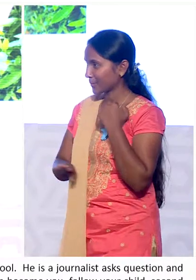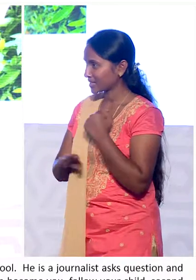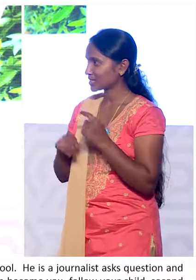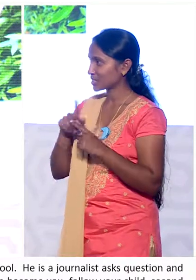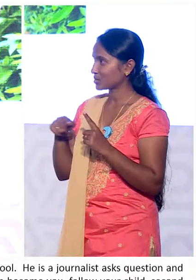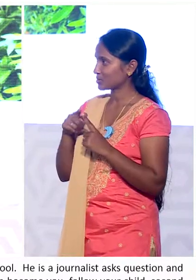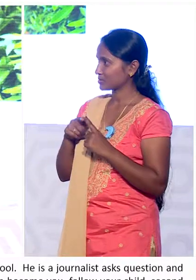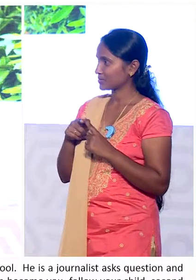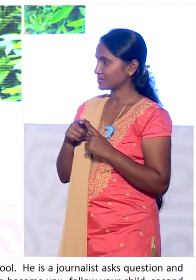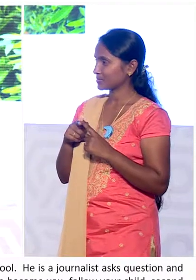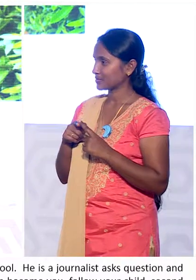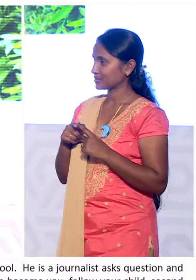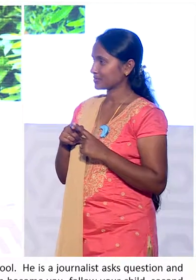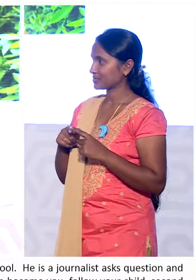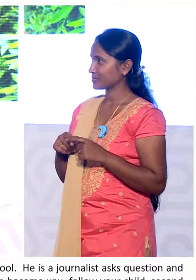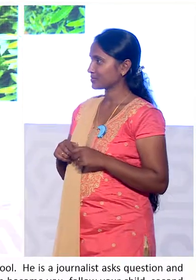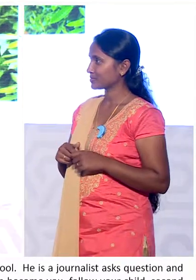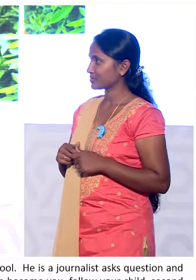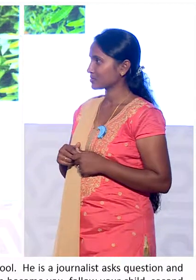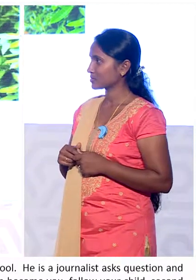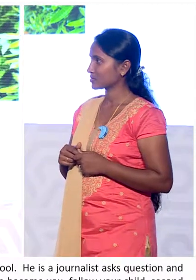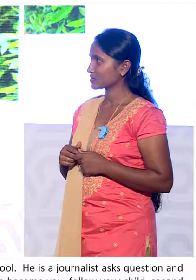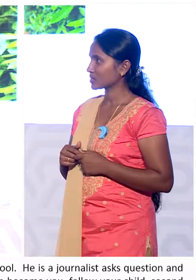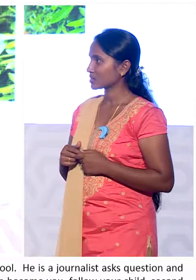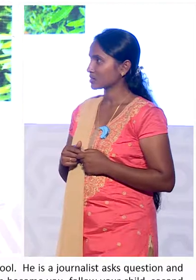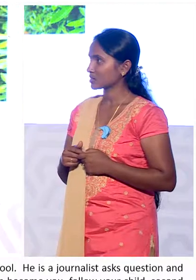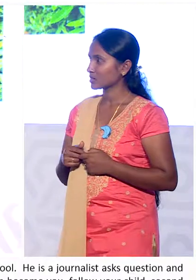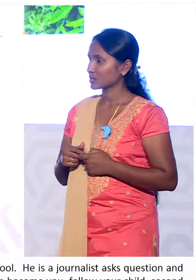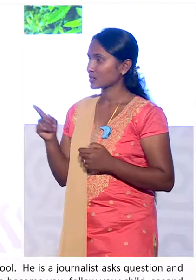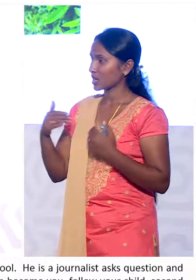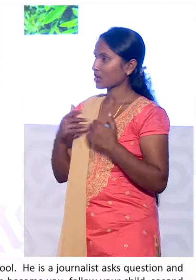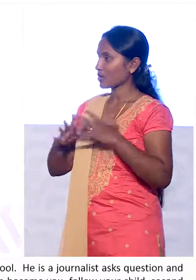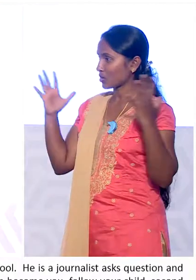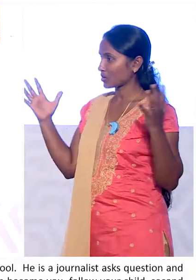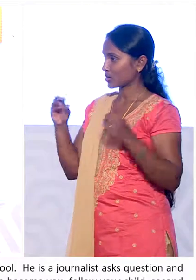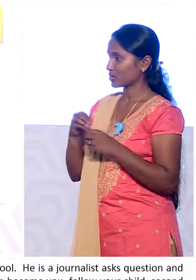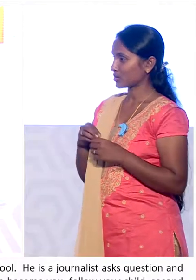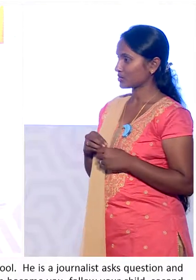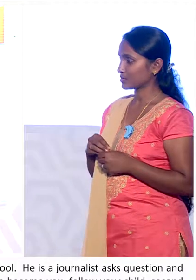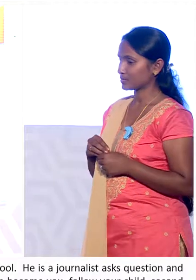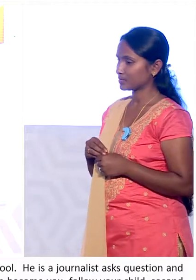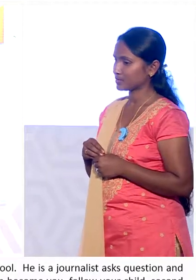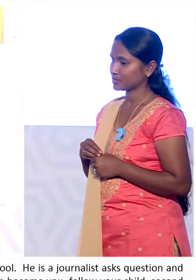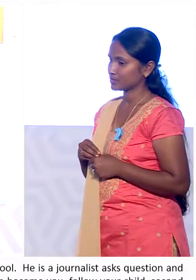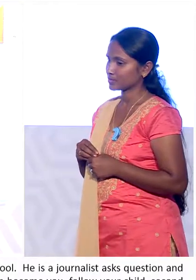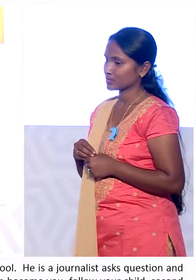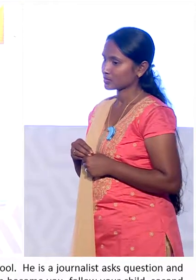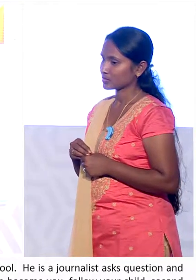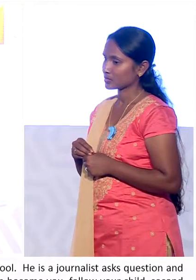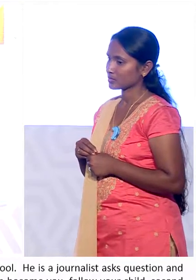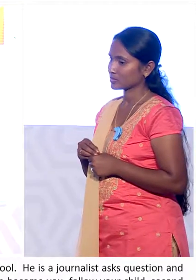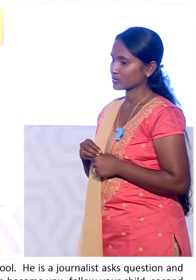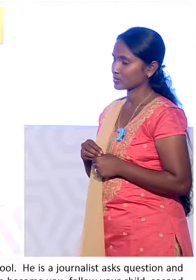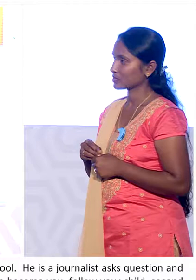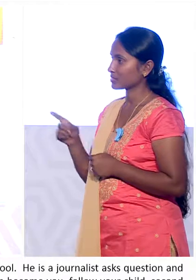the AR-16 assault rifle. And they don't have a lot of good options for autism. So I started to homeschool, and